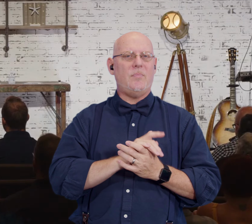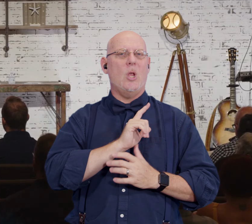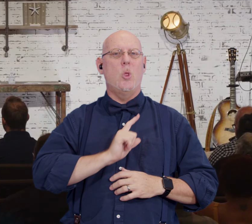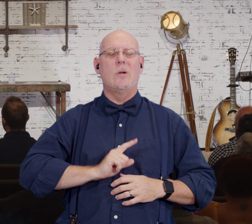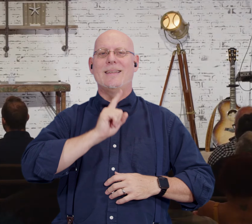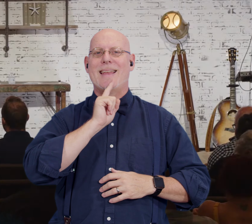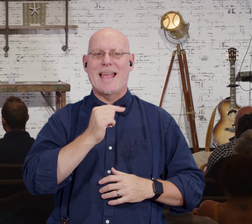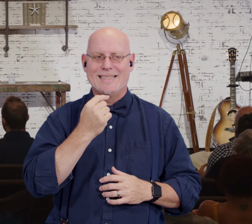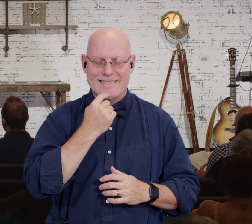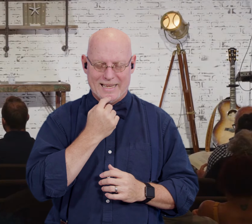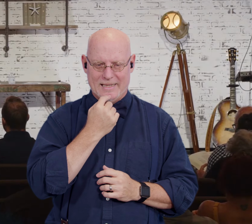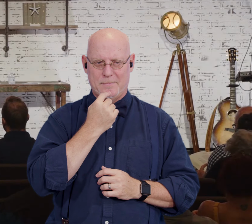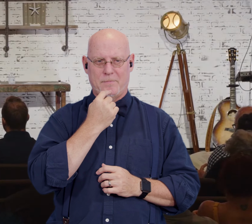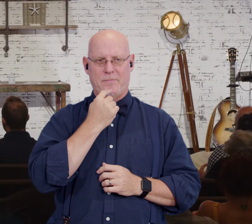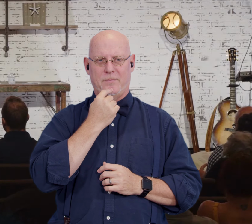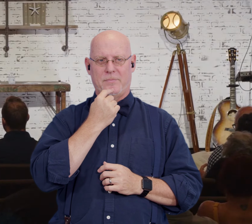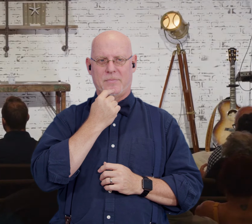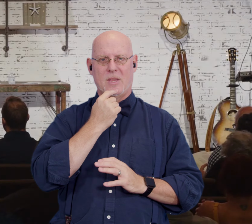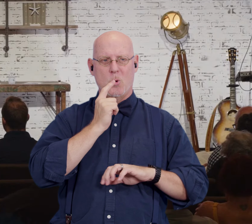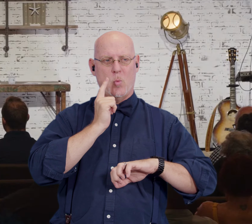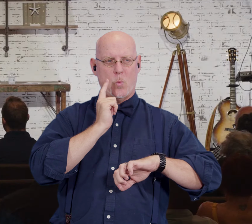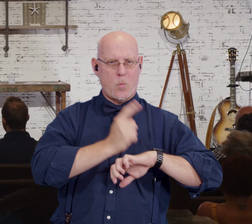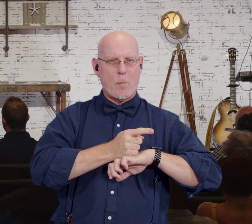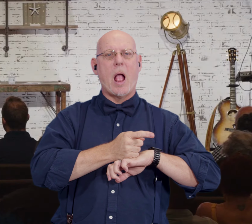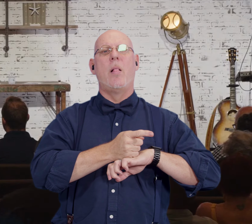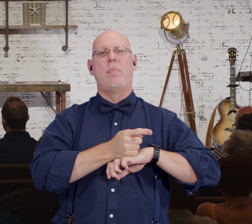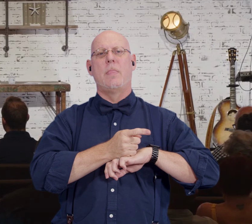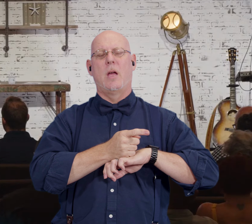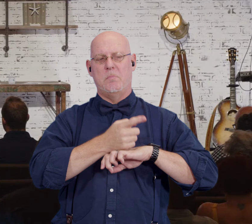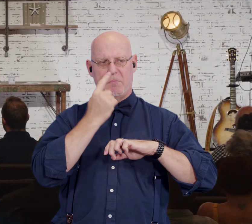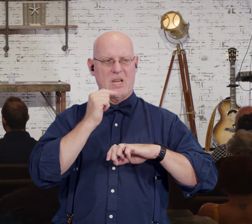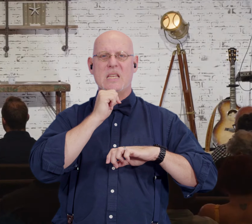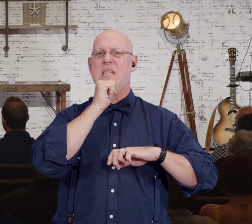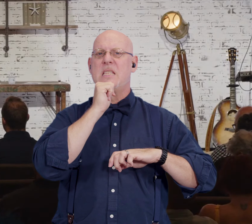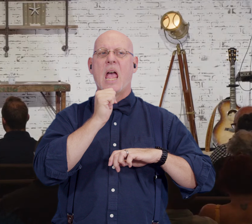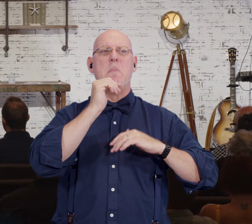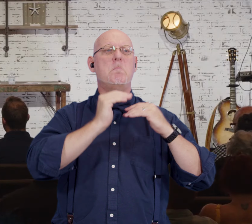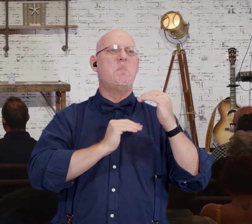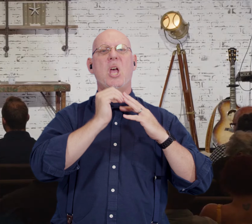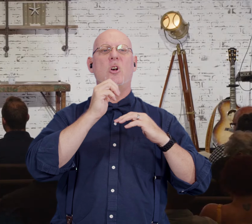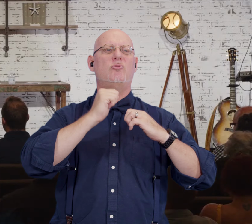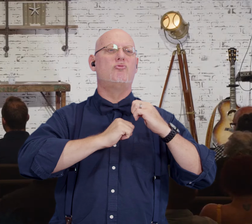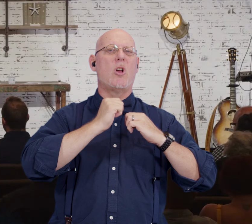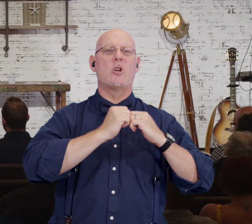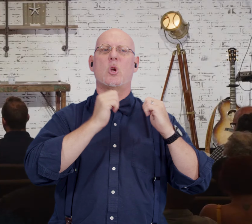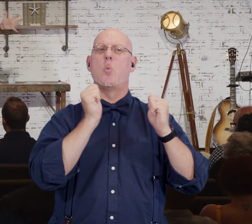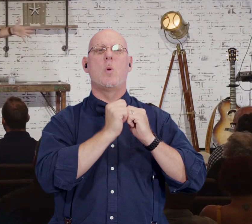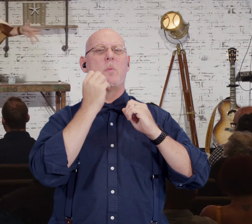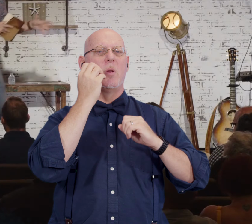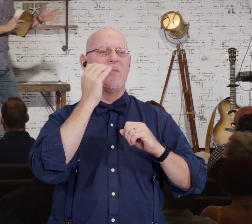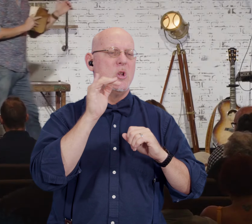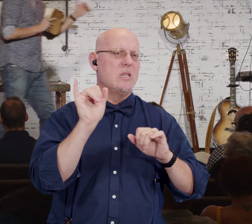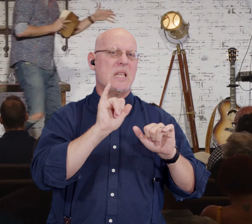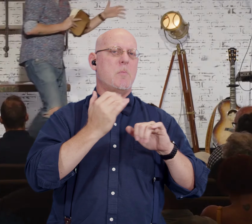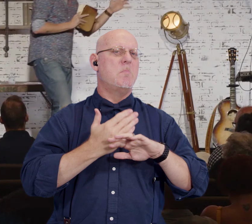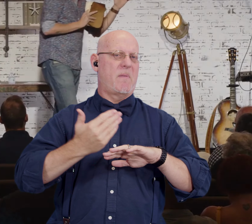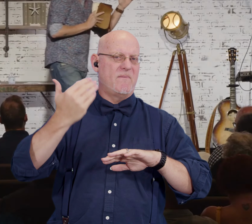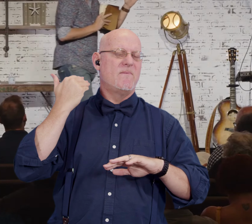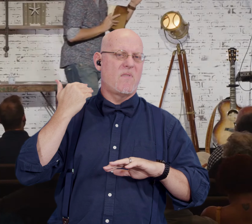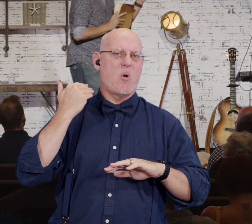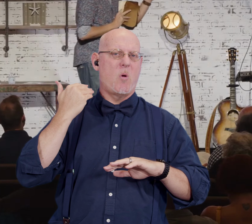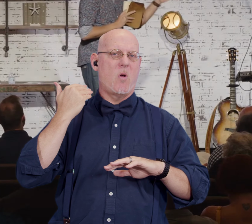that what the Lord here is doing is he's reprimanding them because they did not build the structure with the magnificence of the